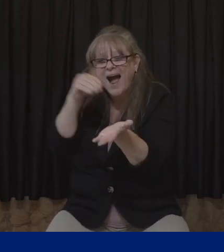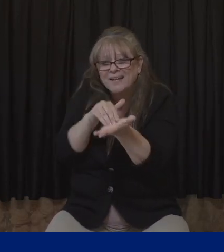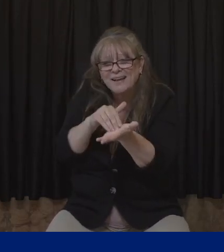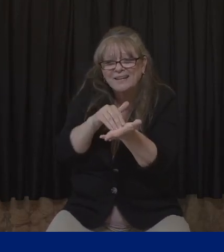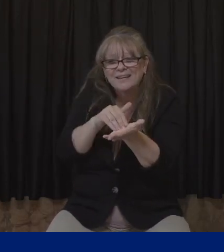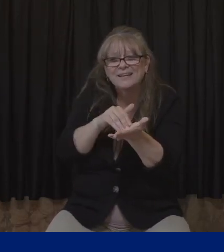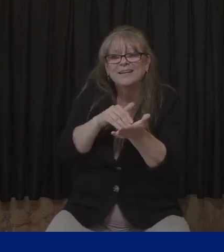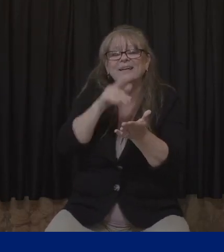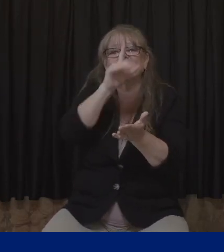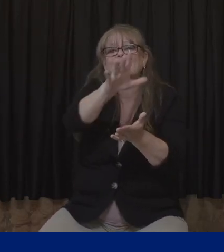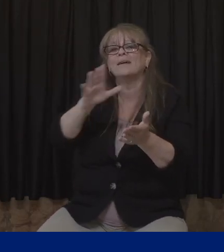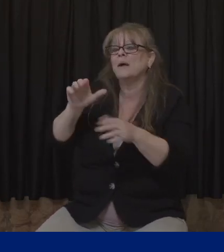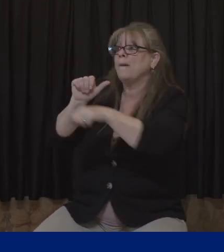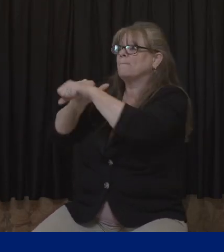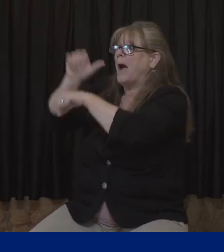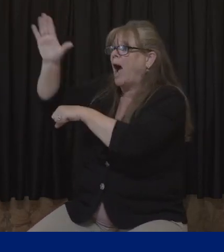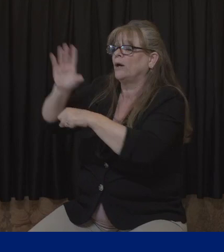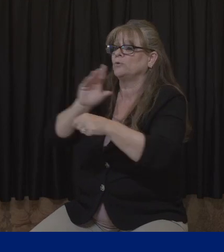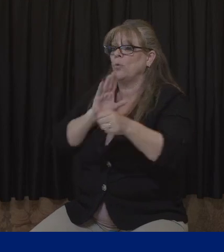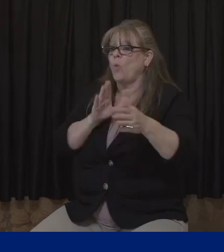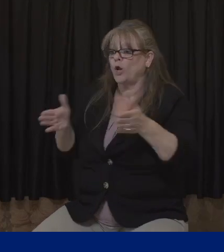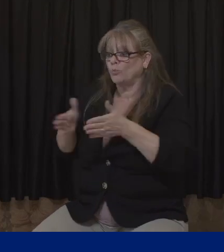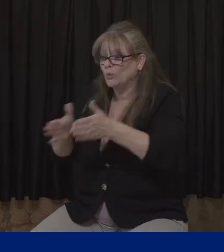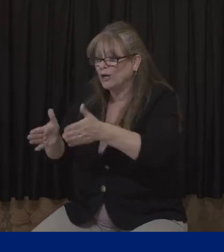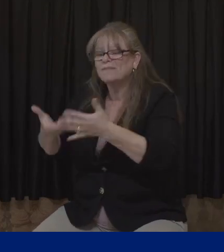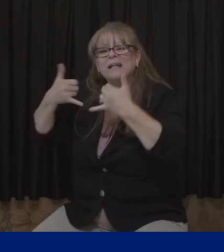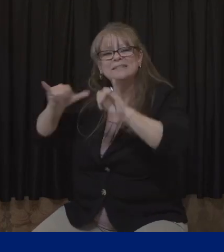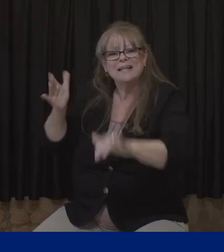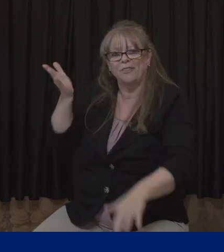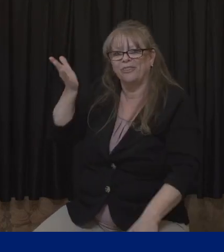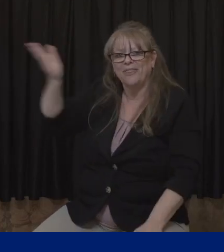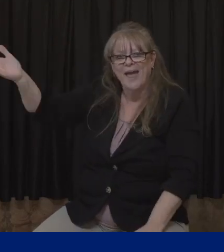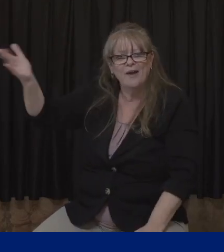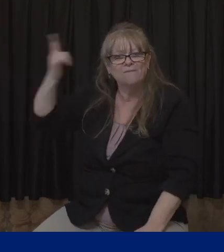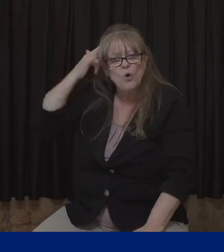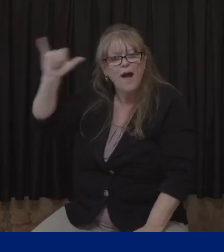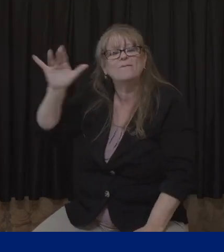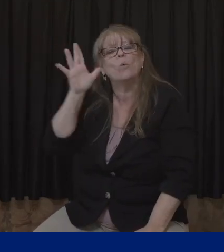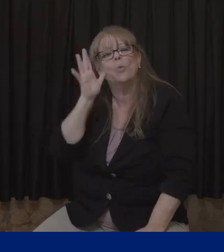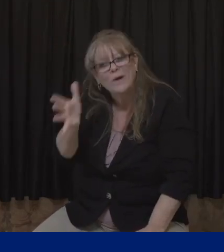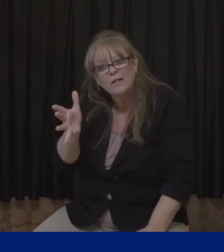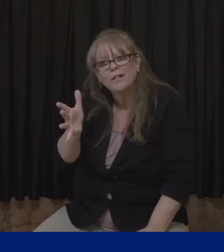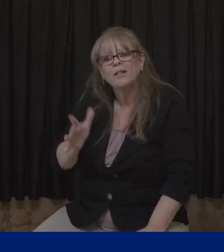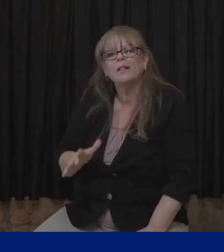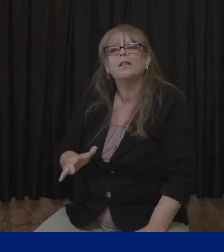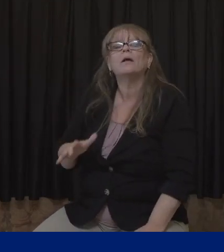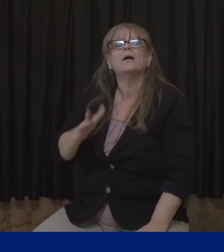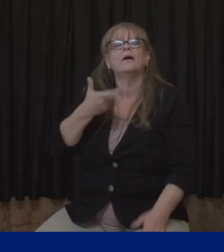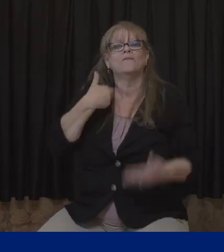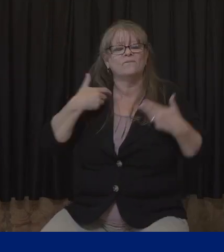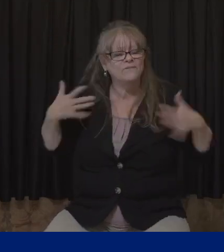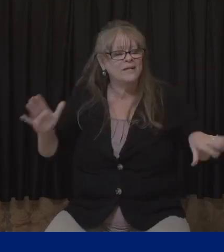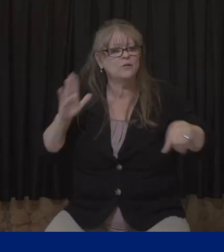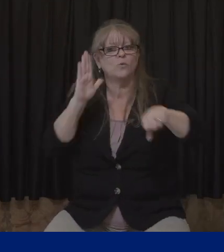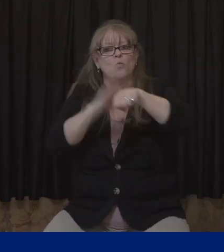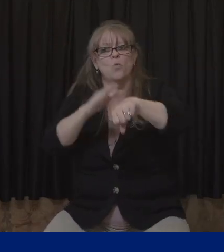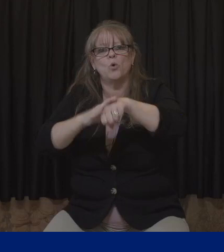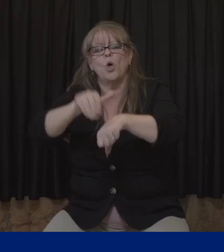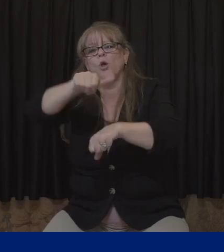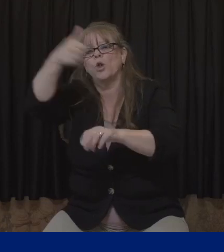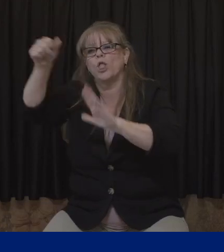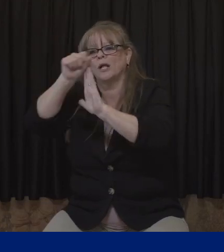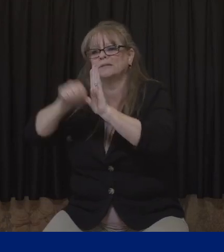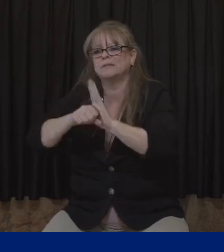future. I also encourage residents of other states to not yet recreate in our beautiful state of Colorado. We want to